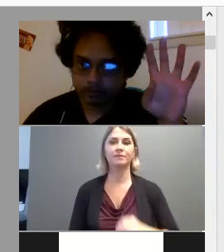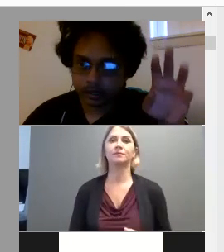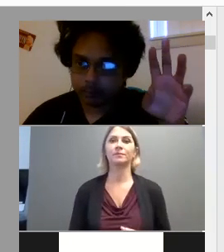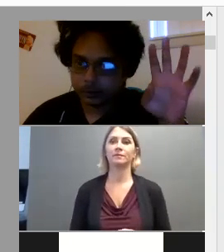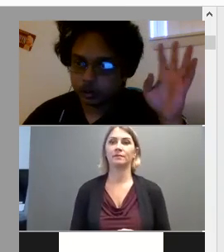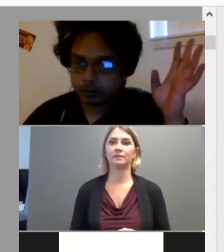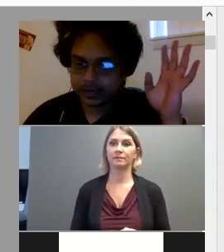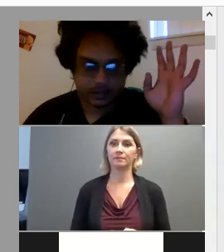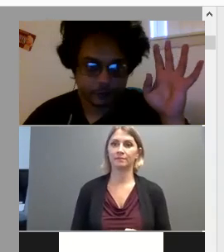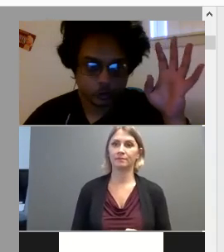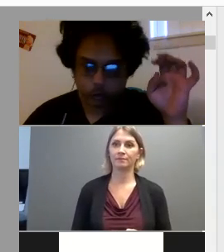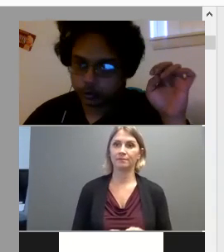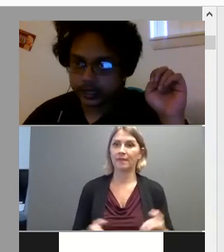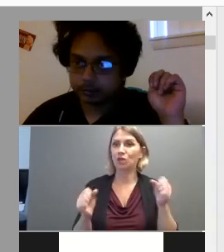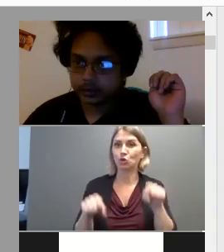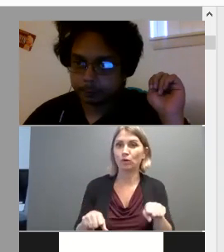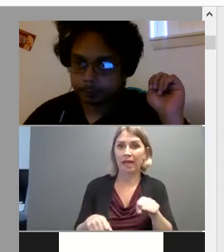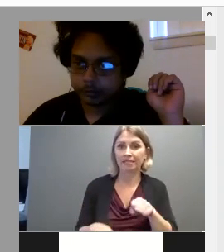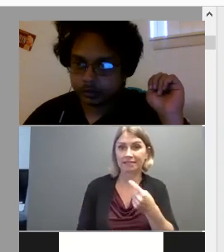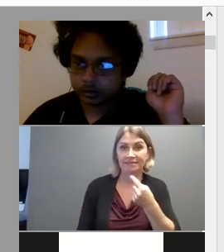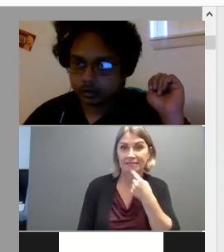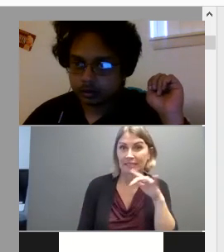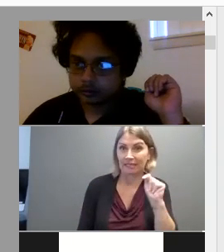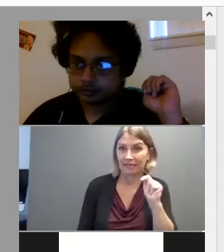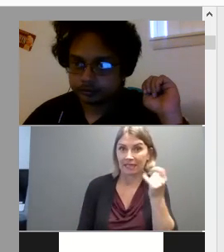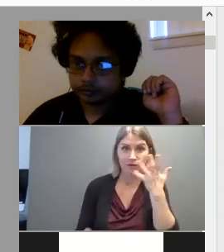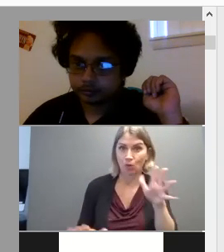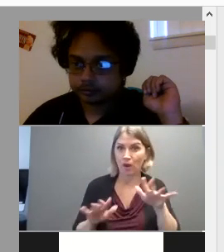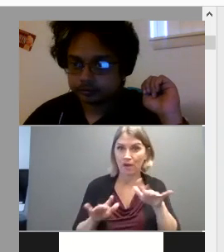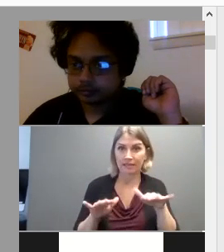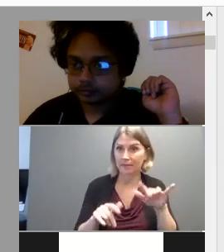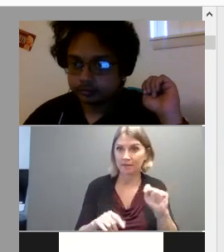And you can unmute your mic if you don't want to type.